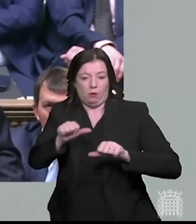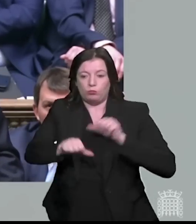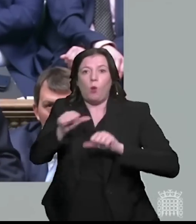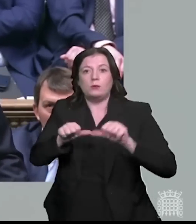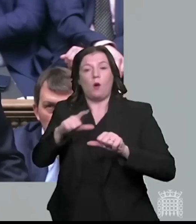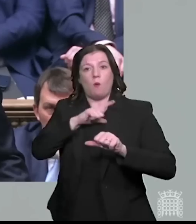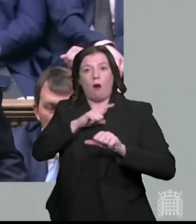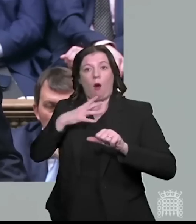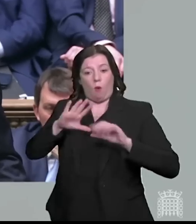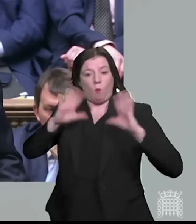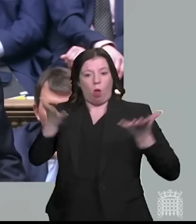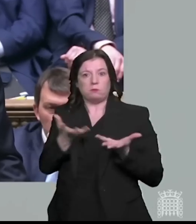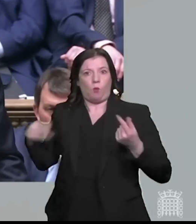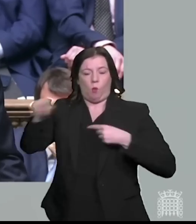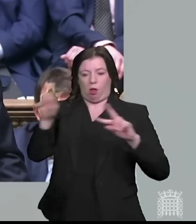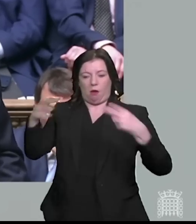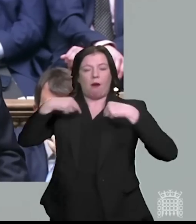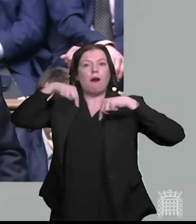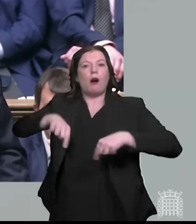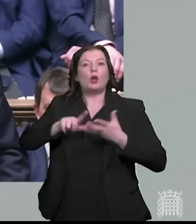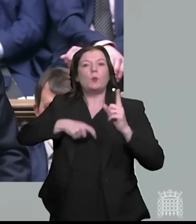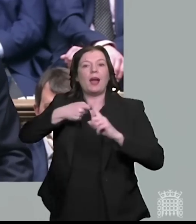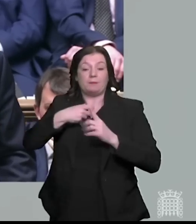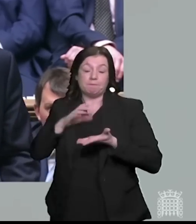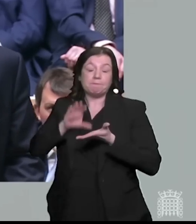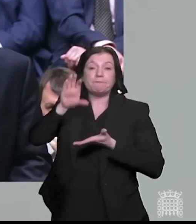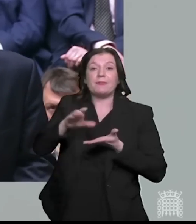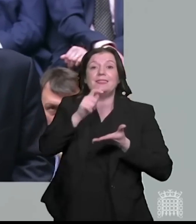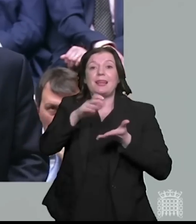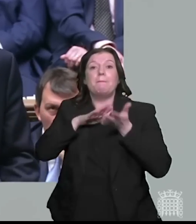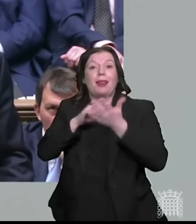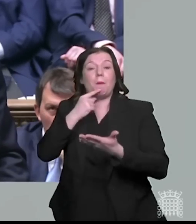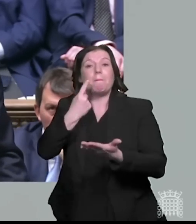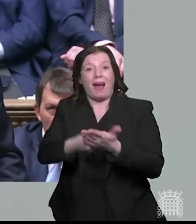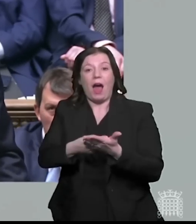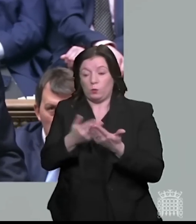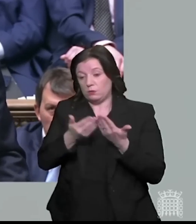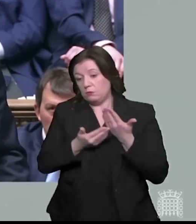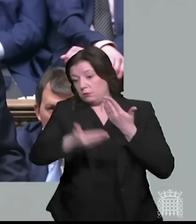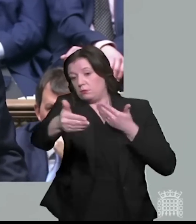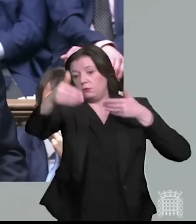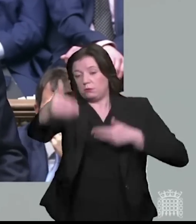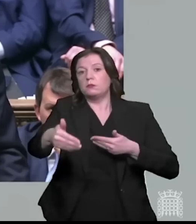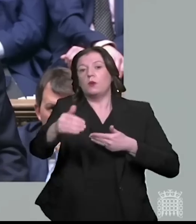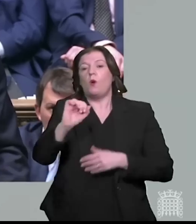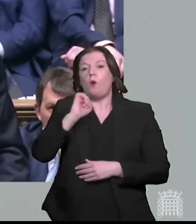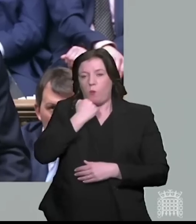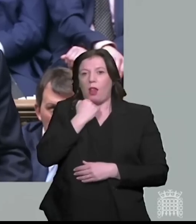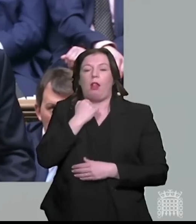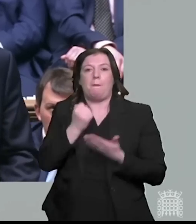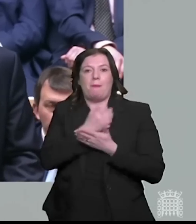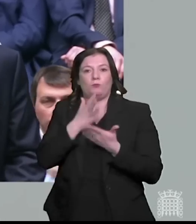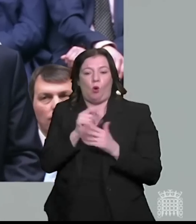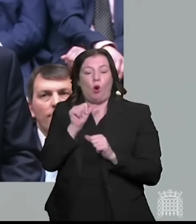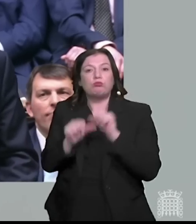centre for their development. And with an extra £10 million of funding over the next 2 years, they will put in place the quickest, simplest